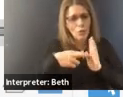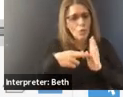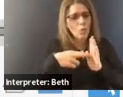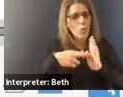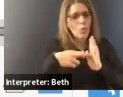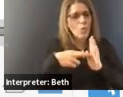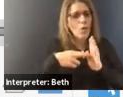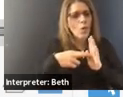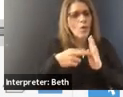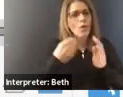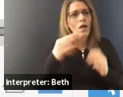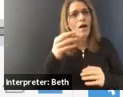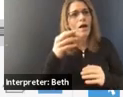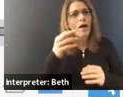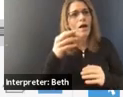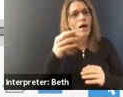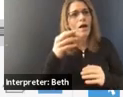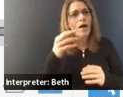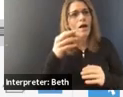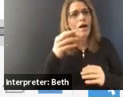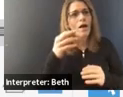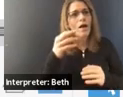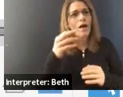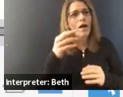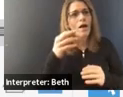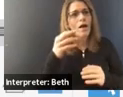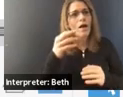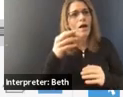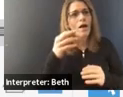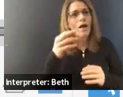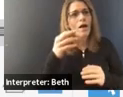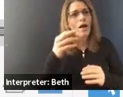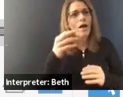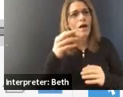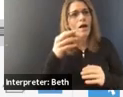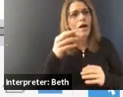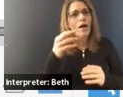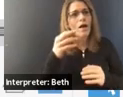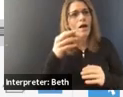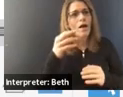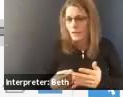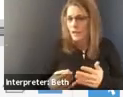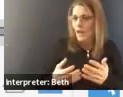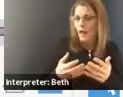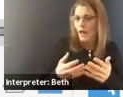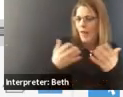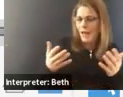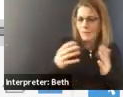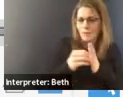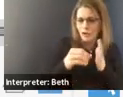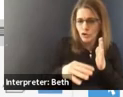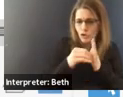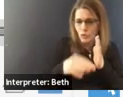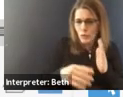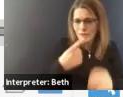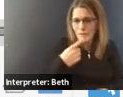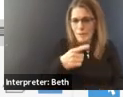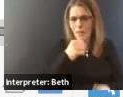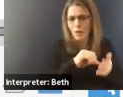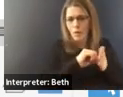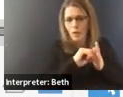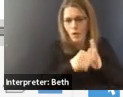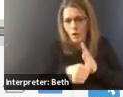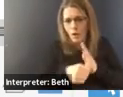and drawing? I'll have students tell me that they don't put as much emphasis on the drawing because they can do that